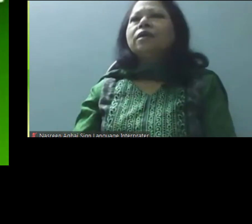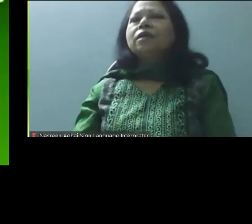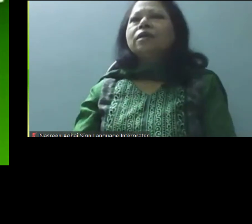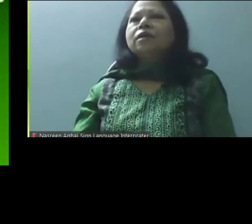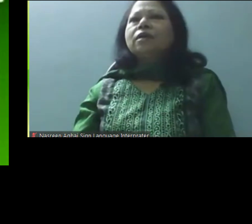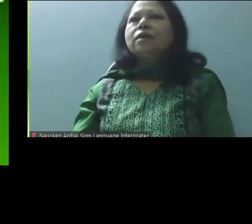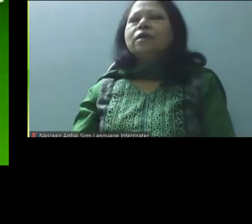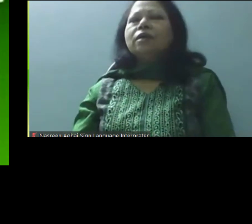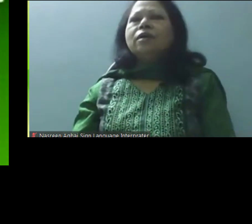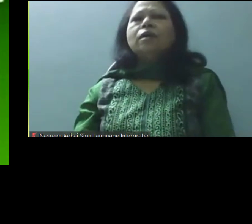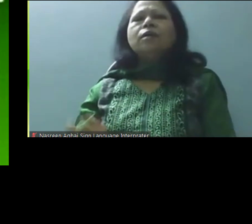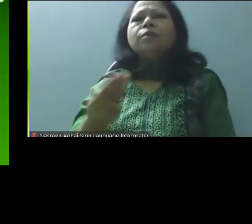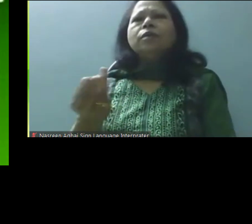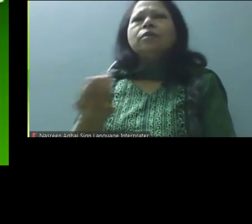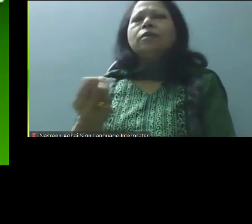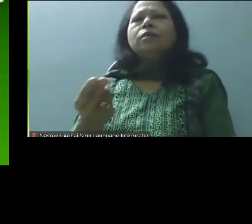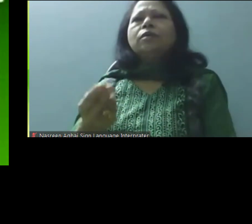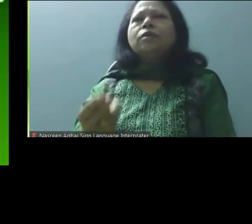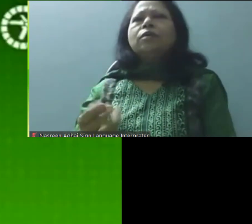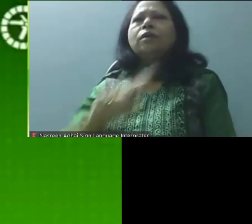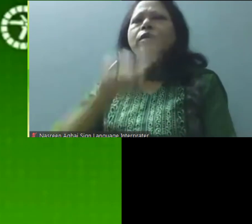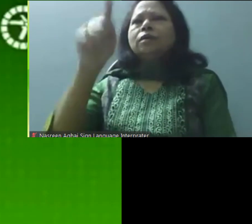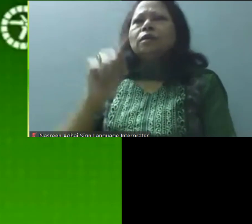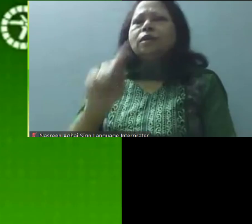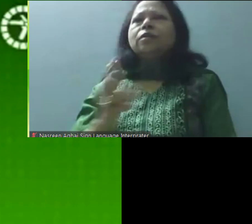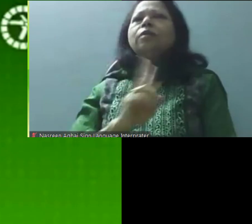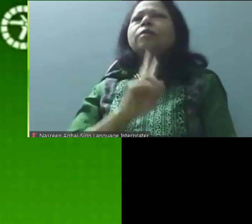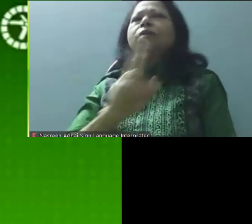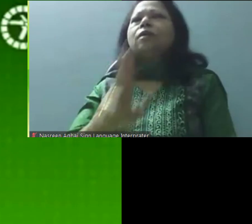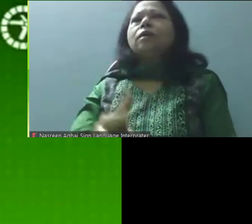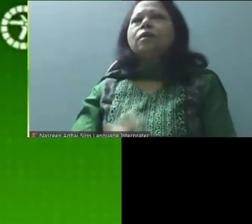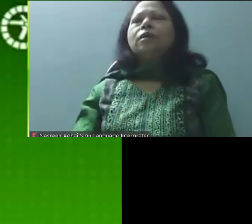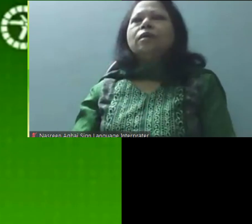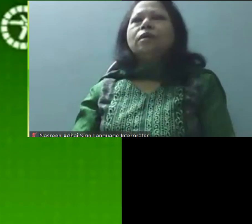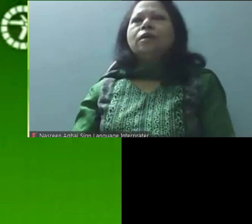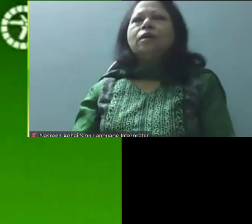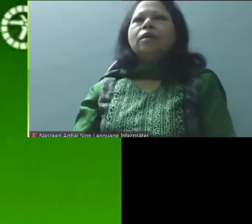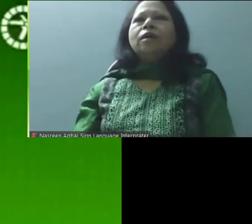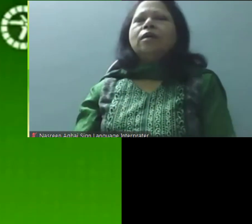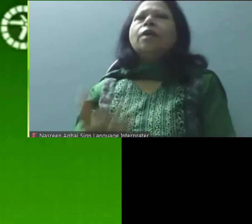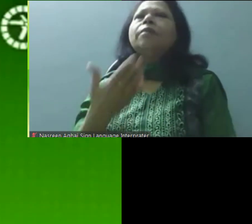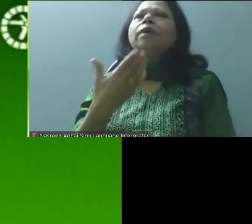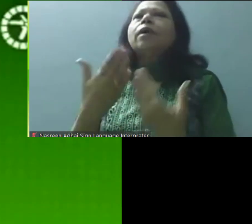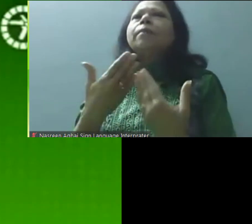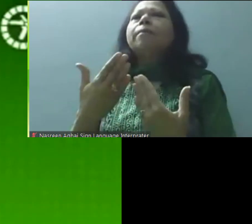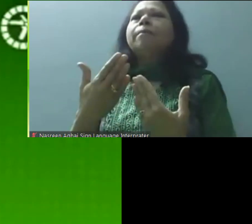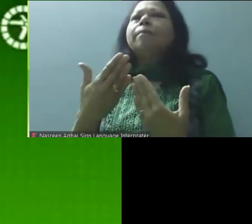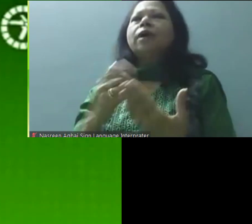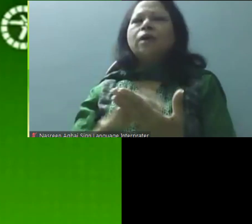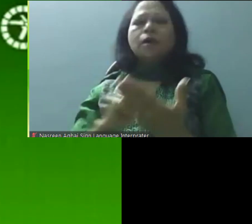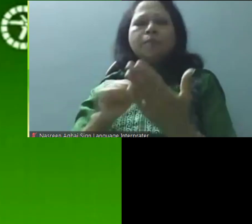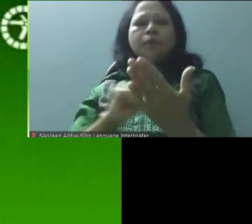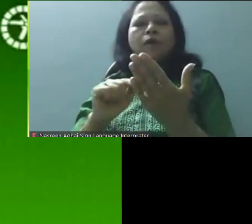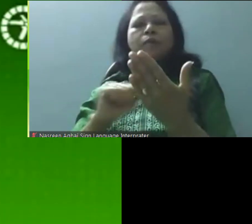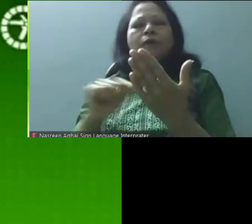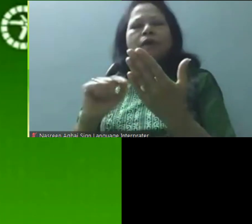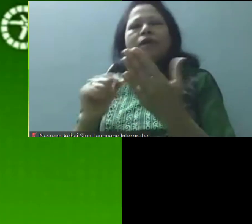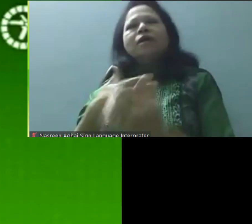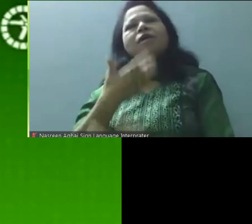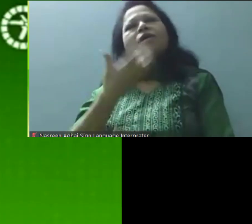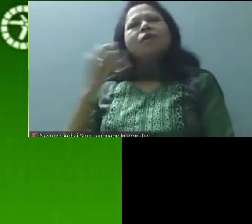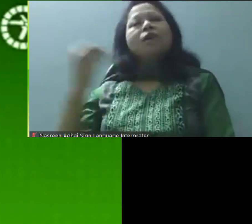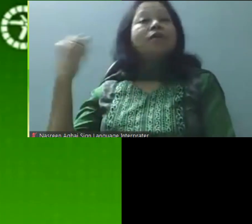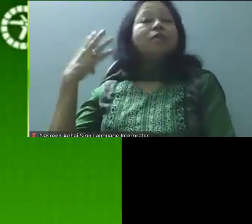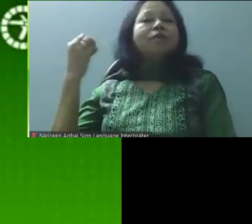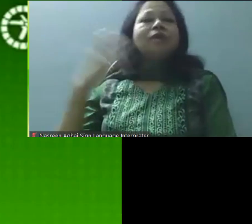Quite easy. If you put your question on the chat, I can then read it out loud and we can then share